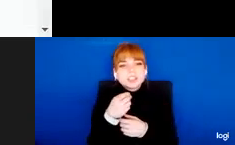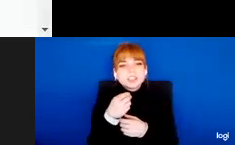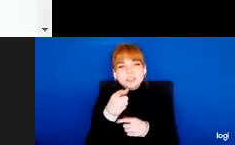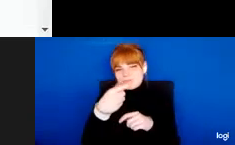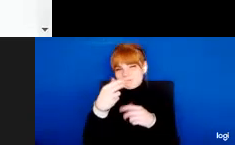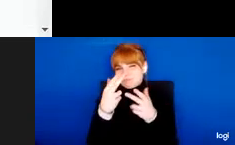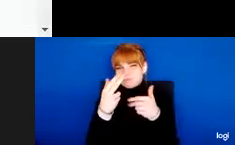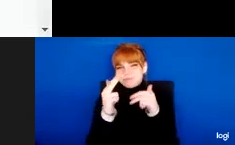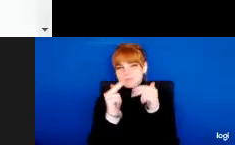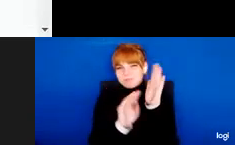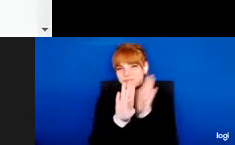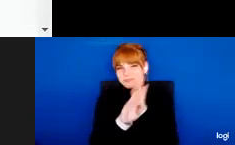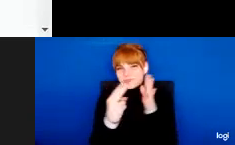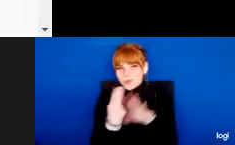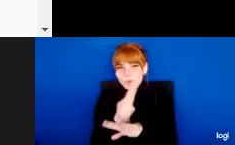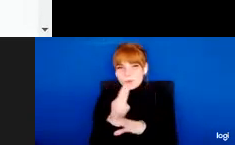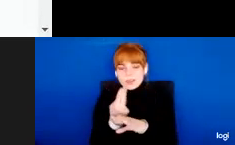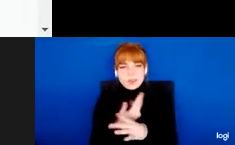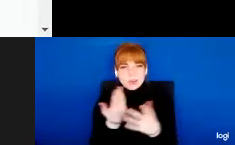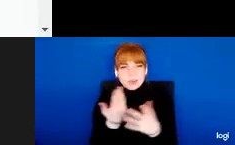using kind of.